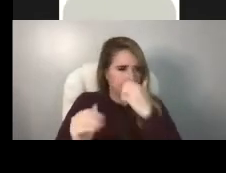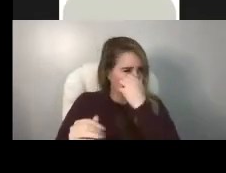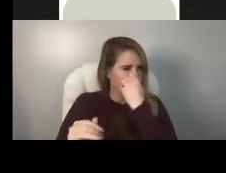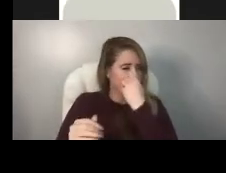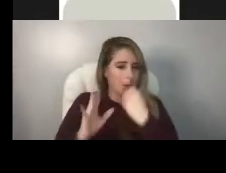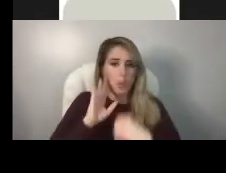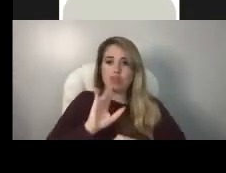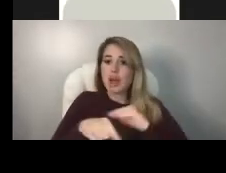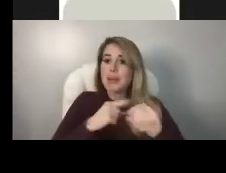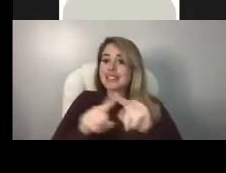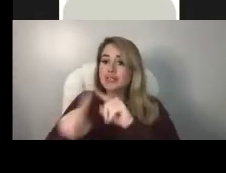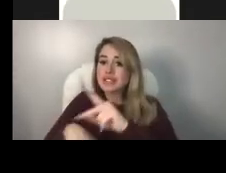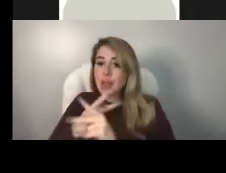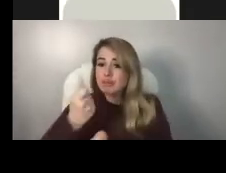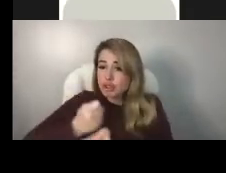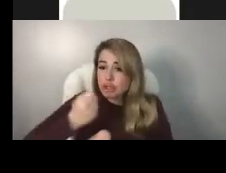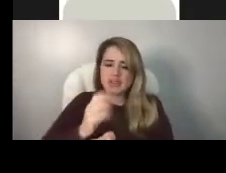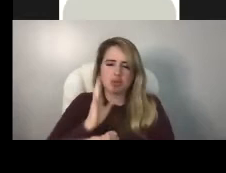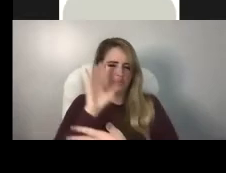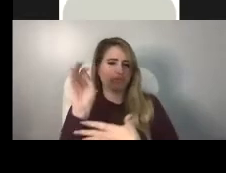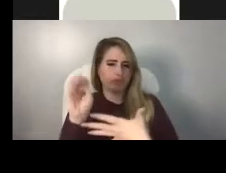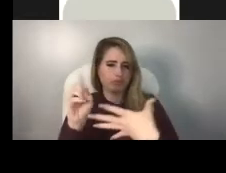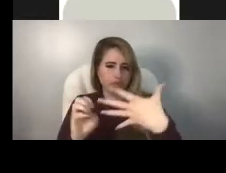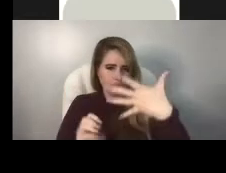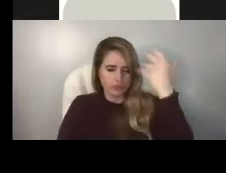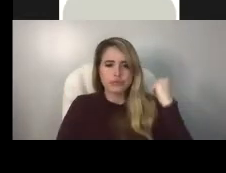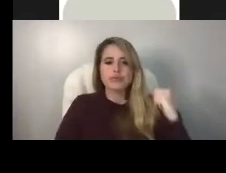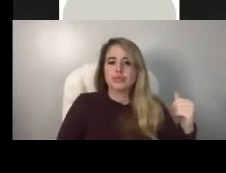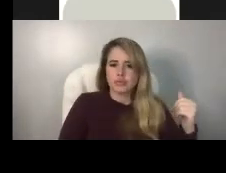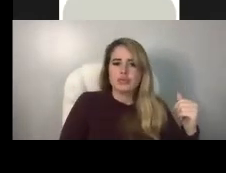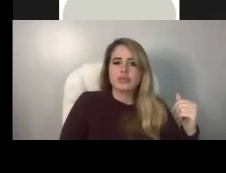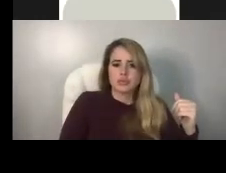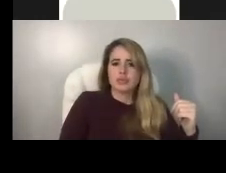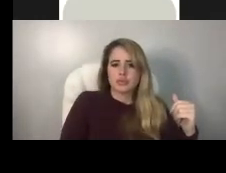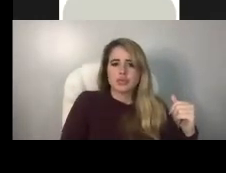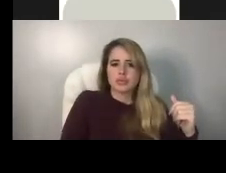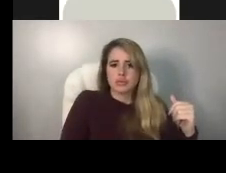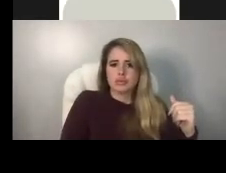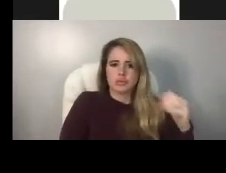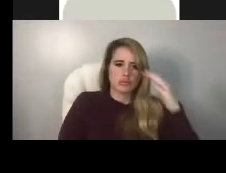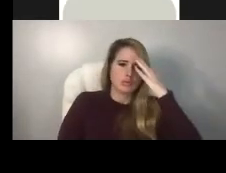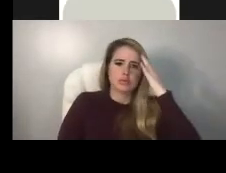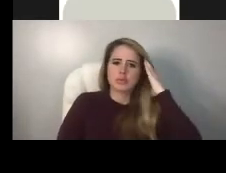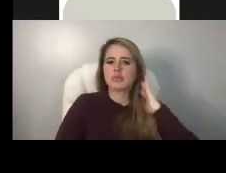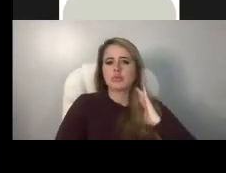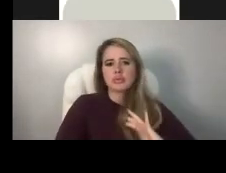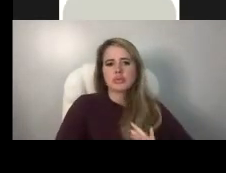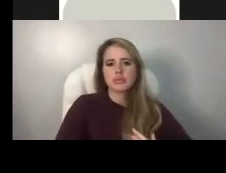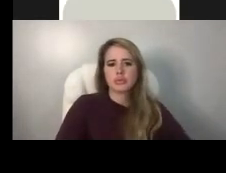different types of treatment, and we'll go through each of these one by one. So how do we prevent arthritis?